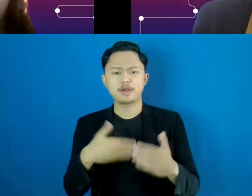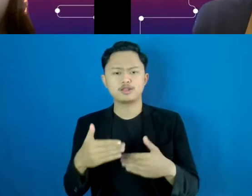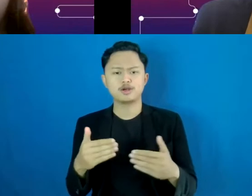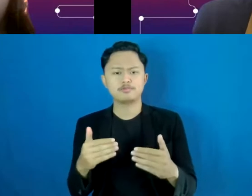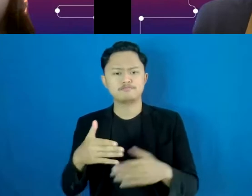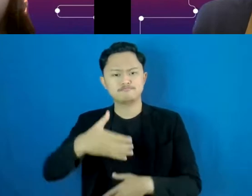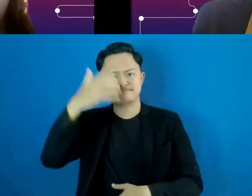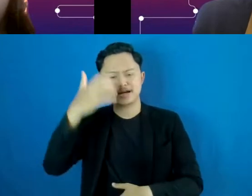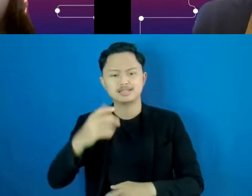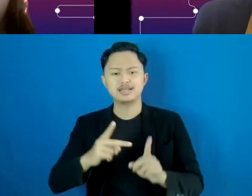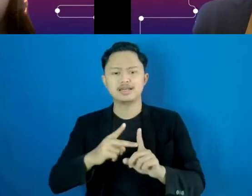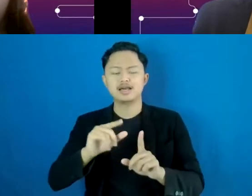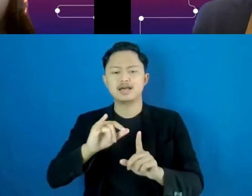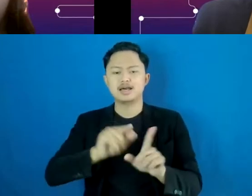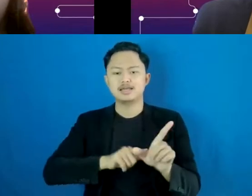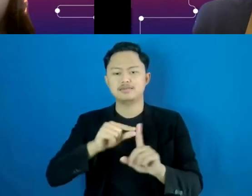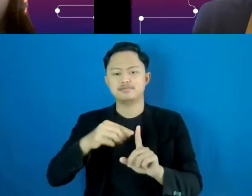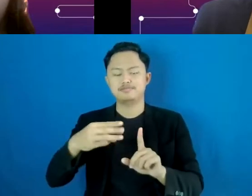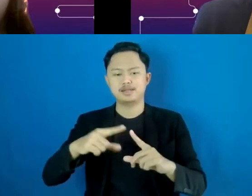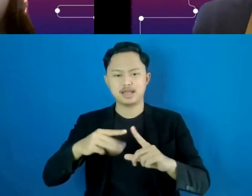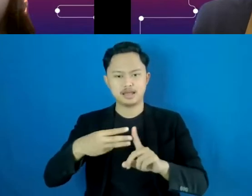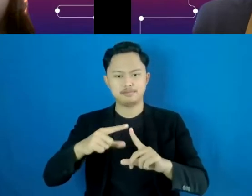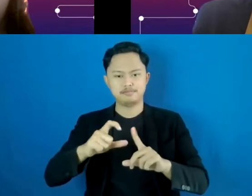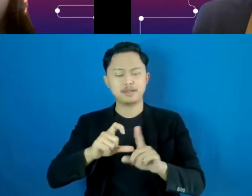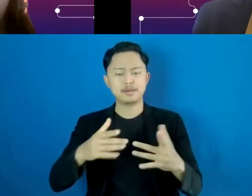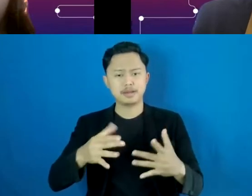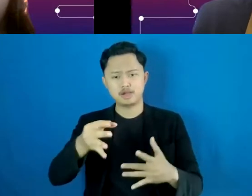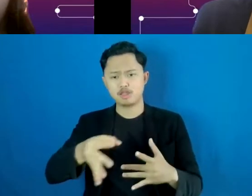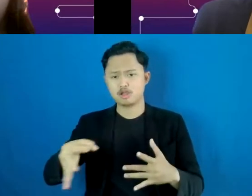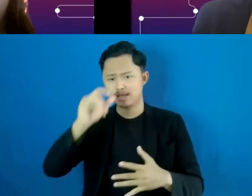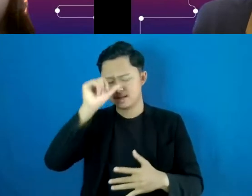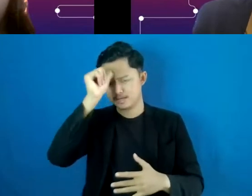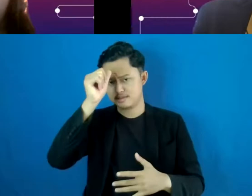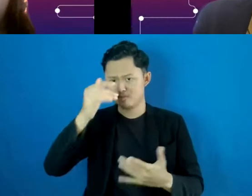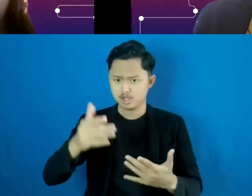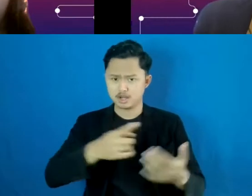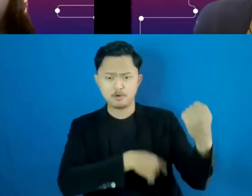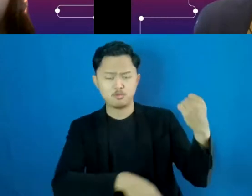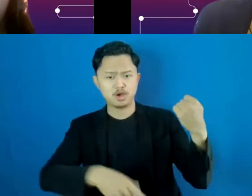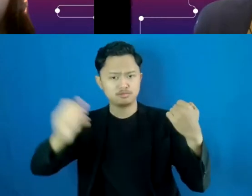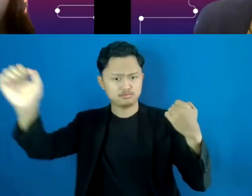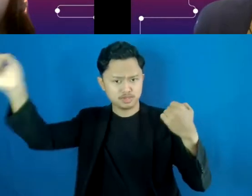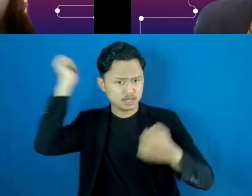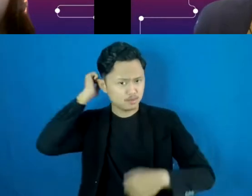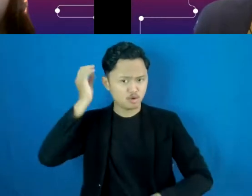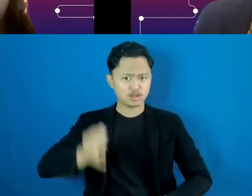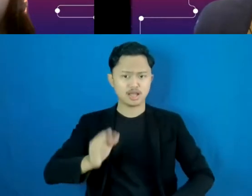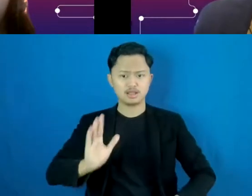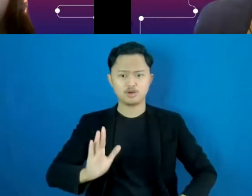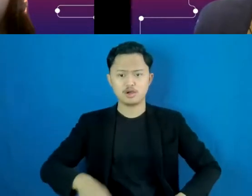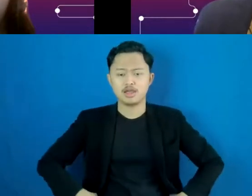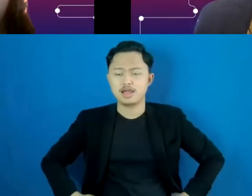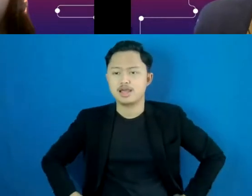Hyderabad or other cities in India mainly raise the capital capacity for the e-bus operation, especially